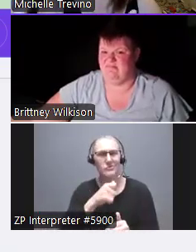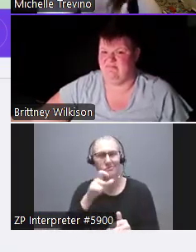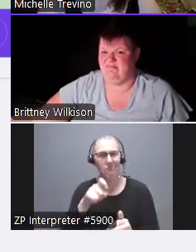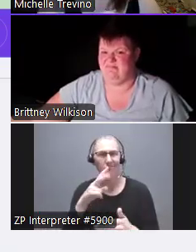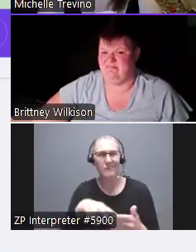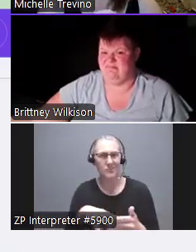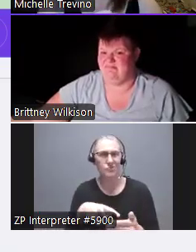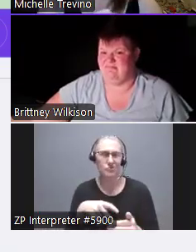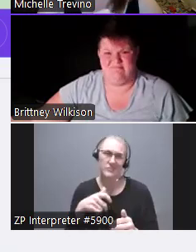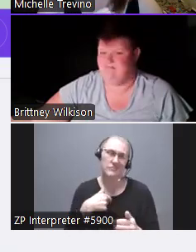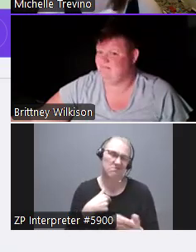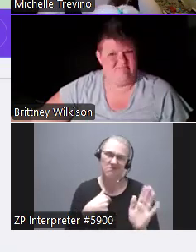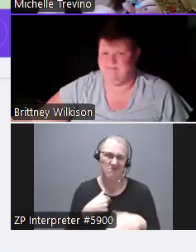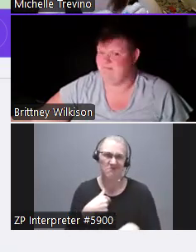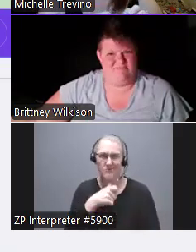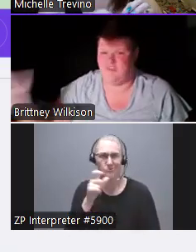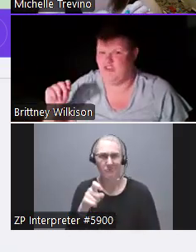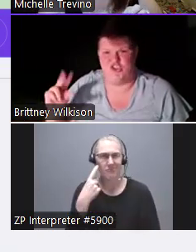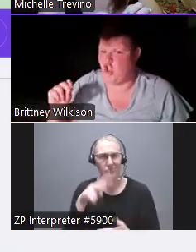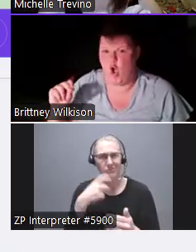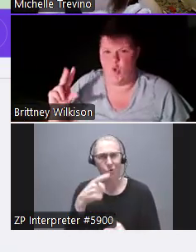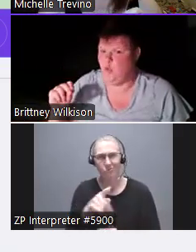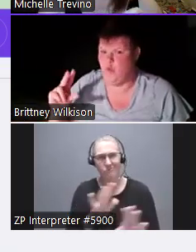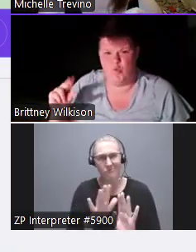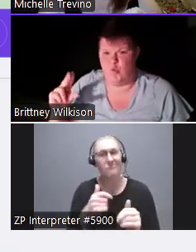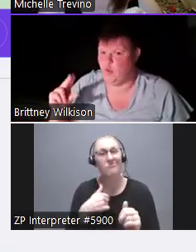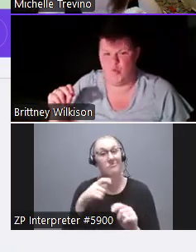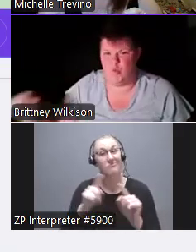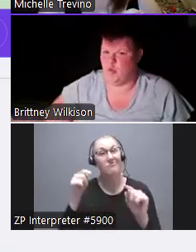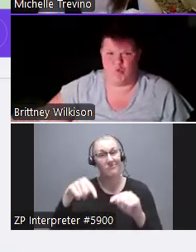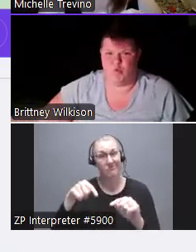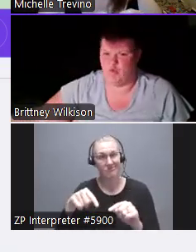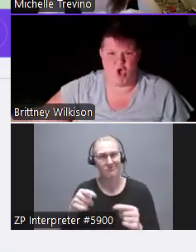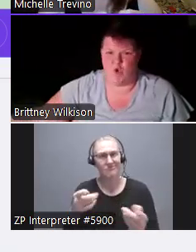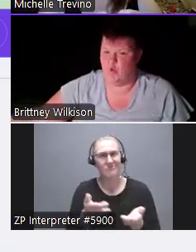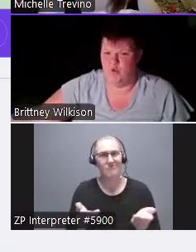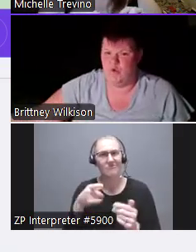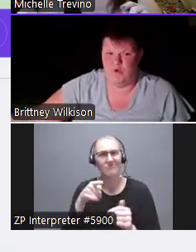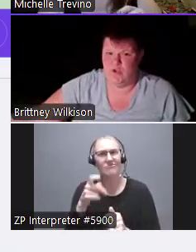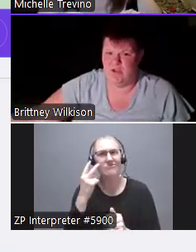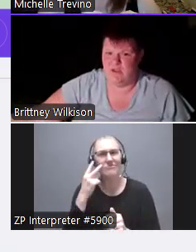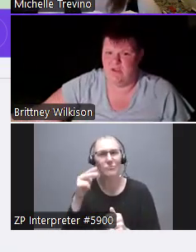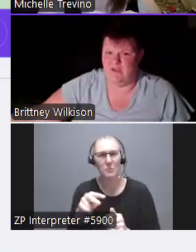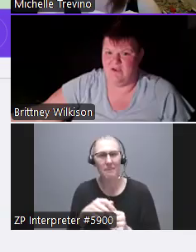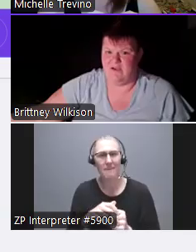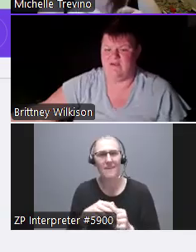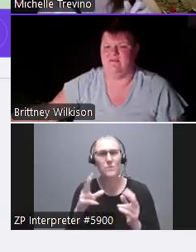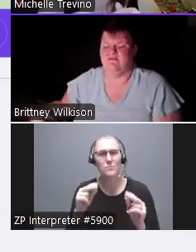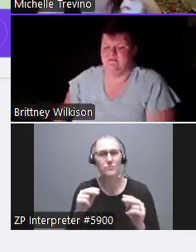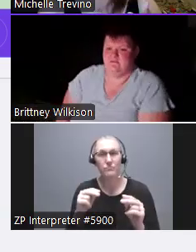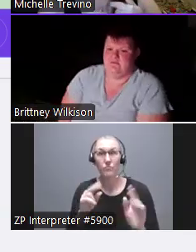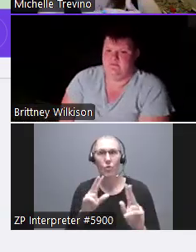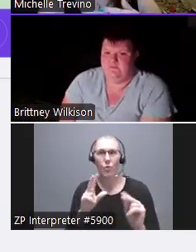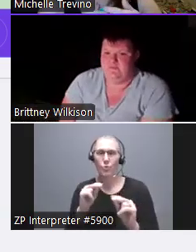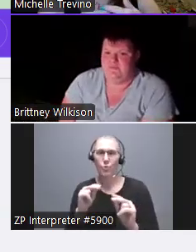right? But the thought process behind, no? No. Oh, no, they won't be,